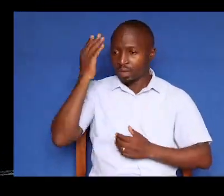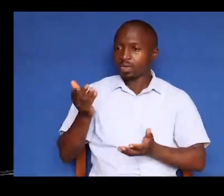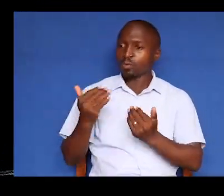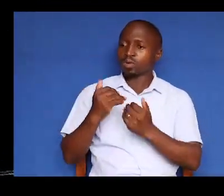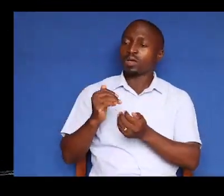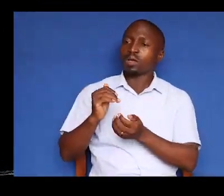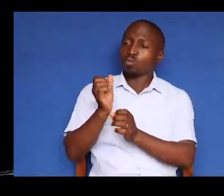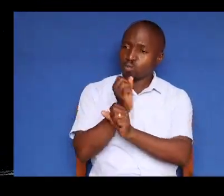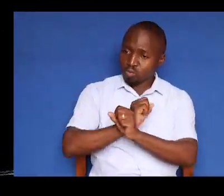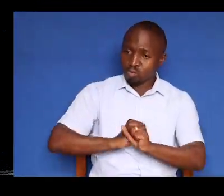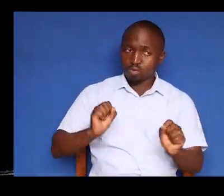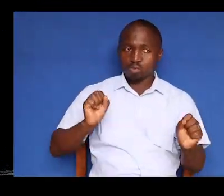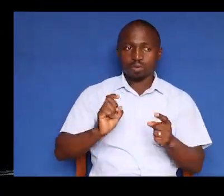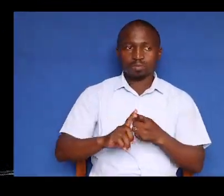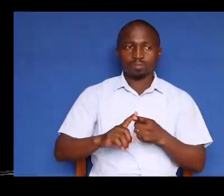avoid